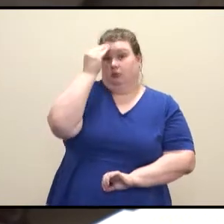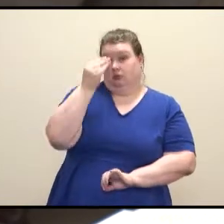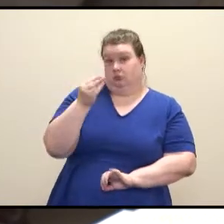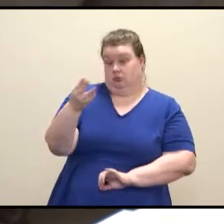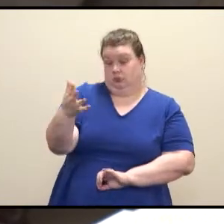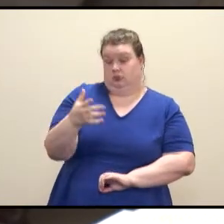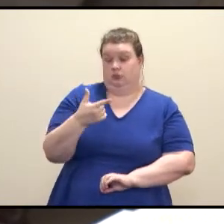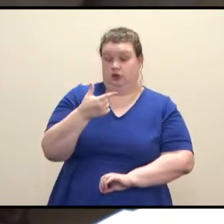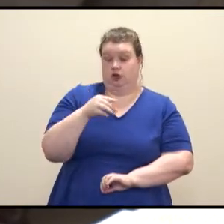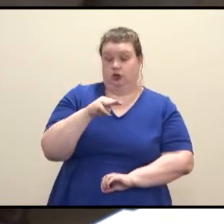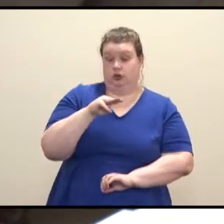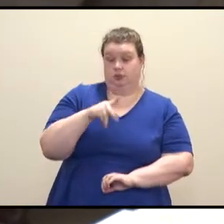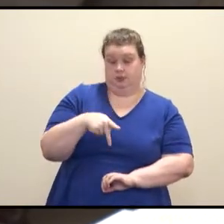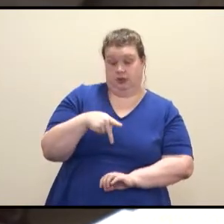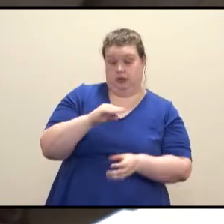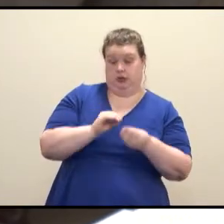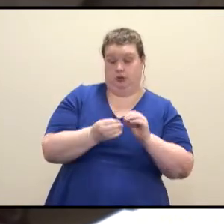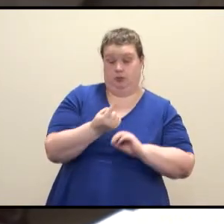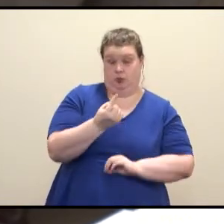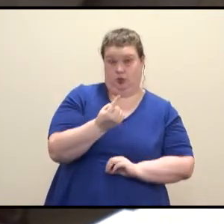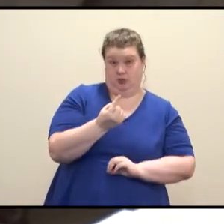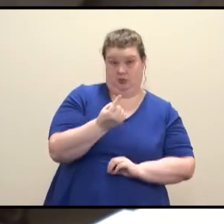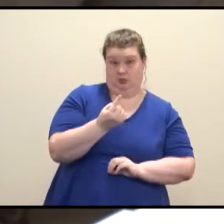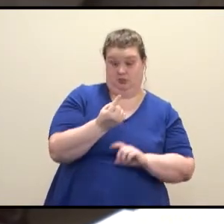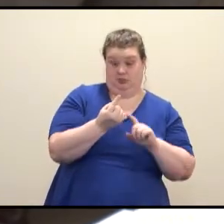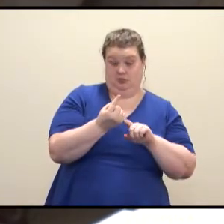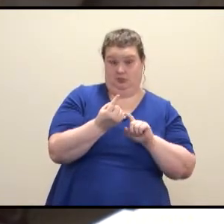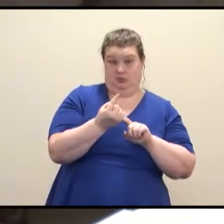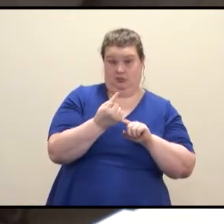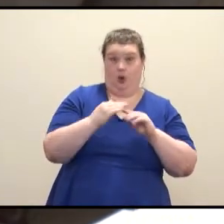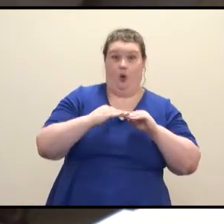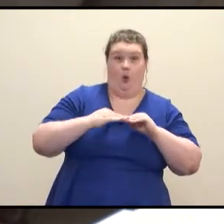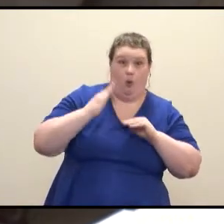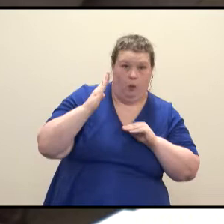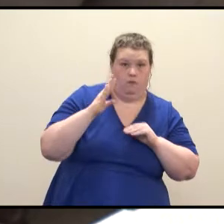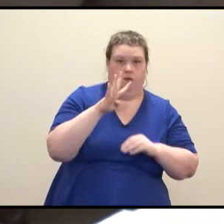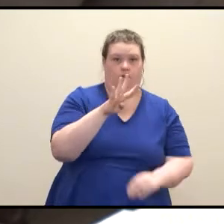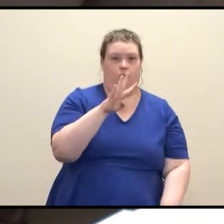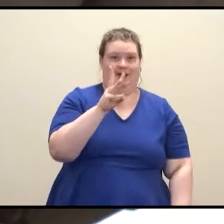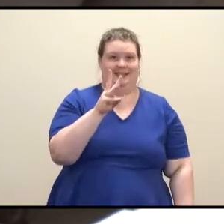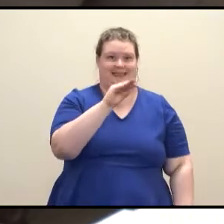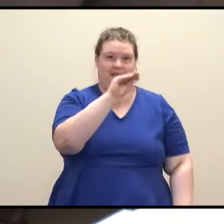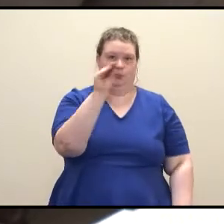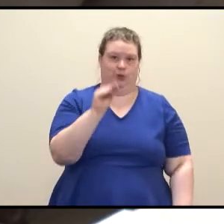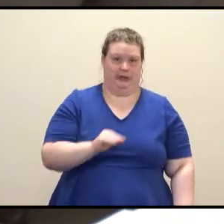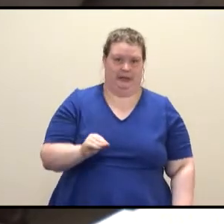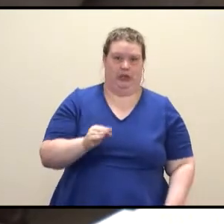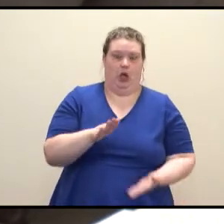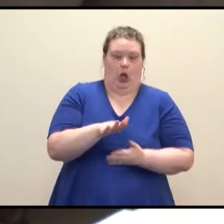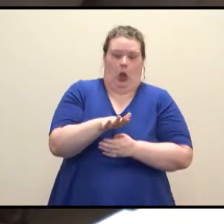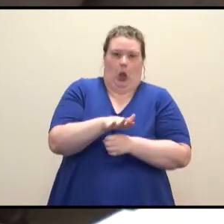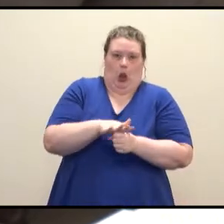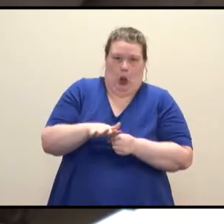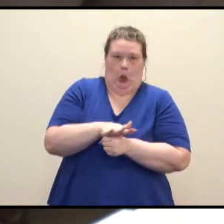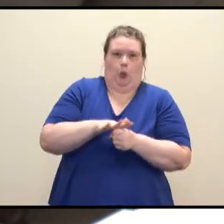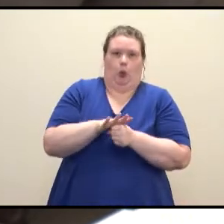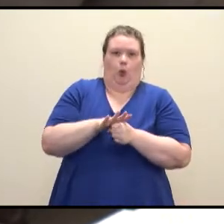that GMP number 1 represents 46%, more than 46% local contractor participation.